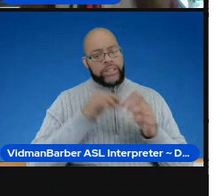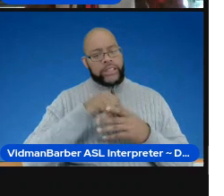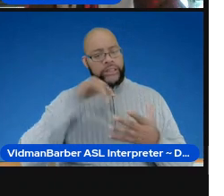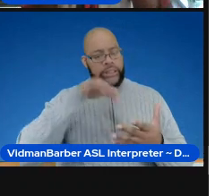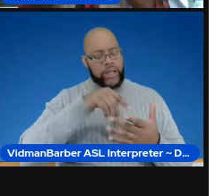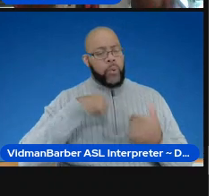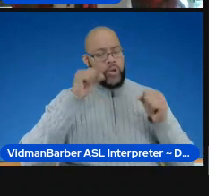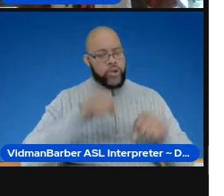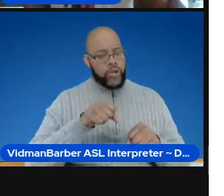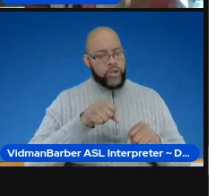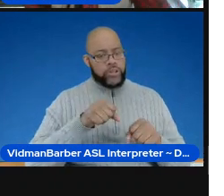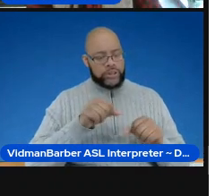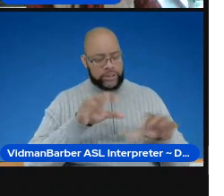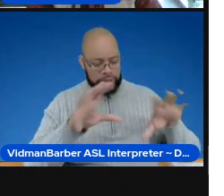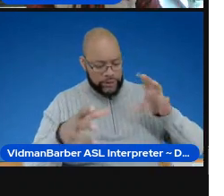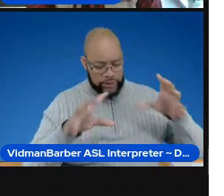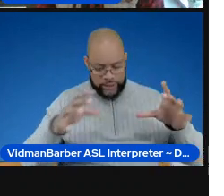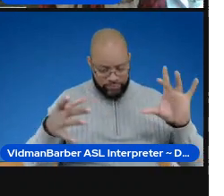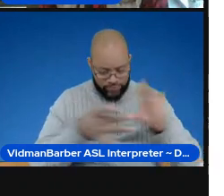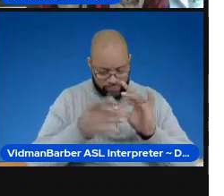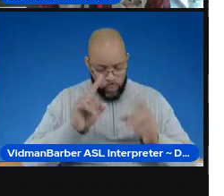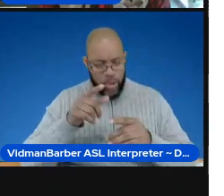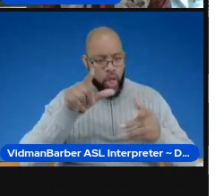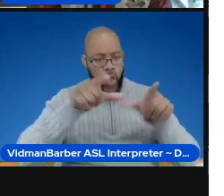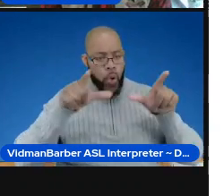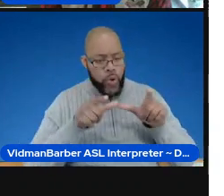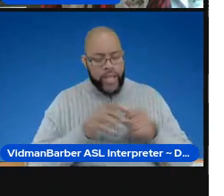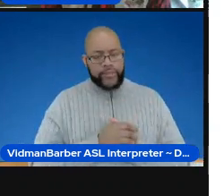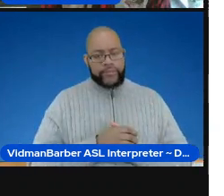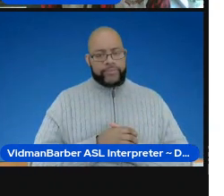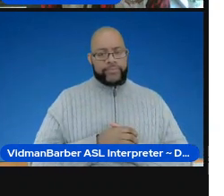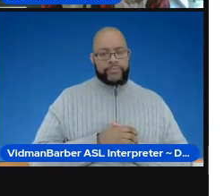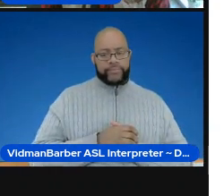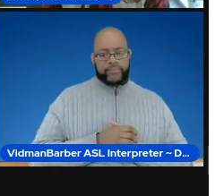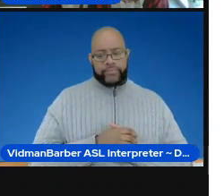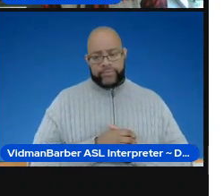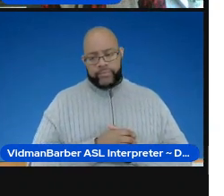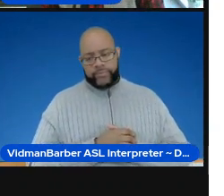and we could kind of batch them based on where they were located.